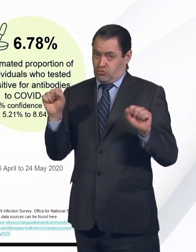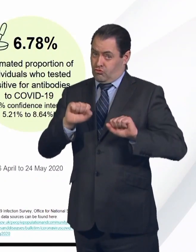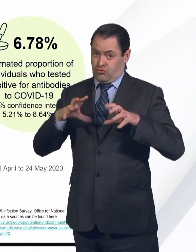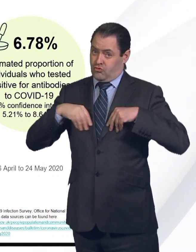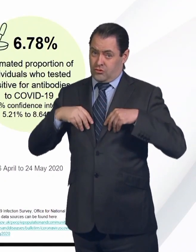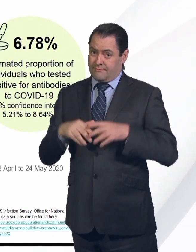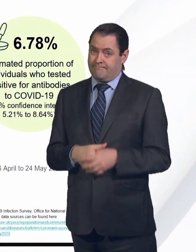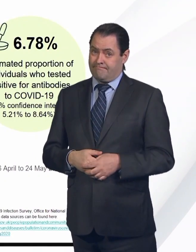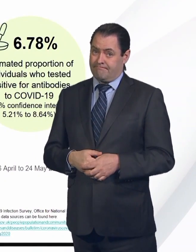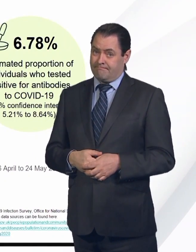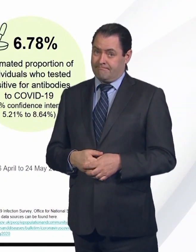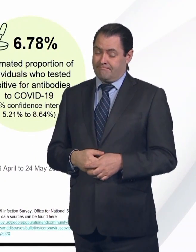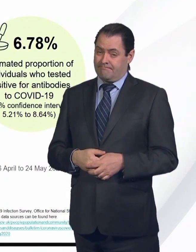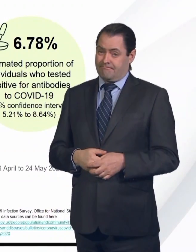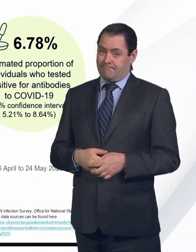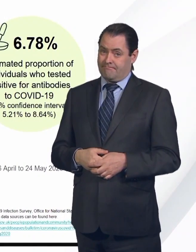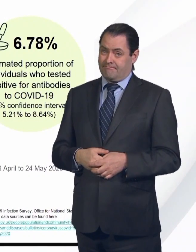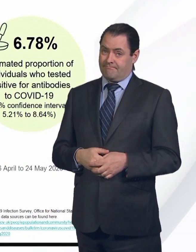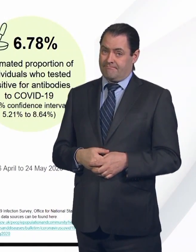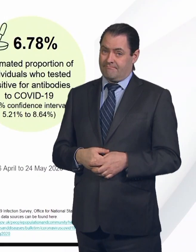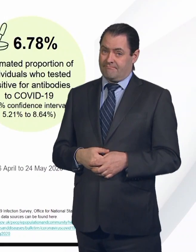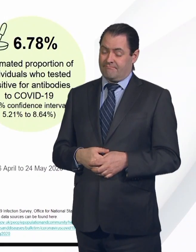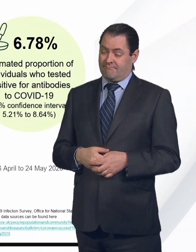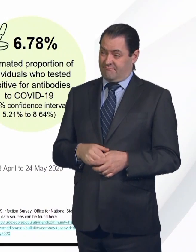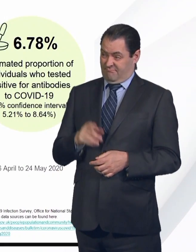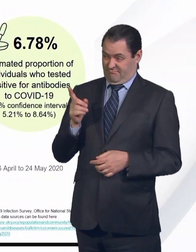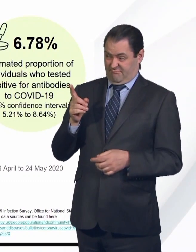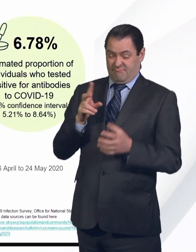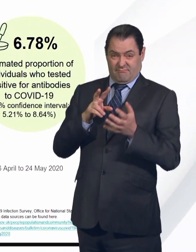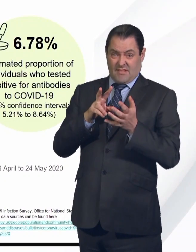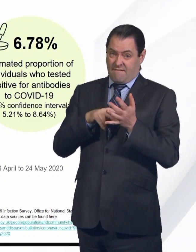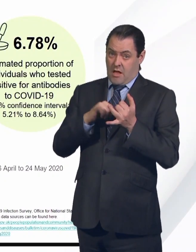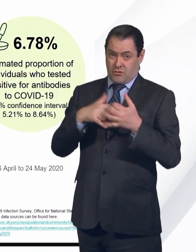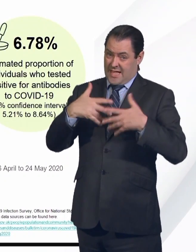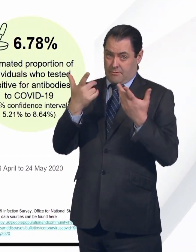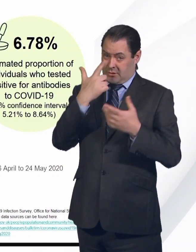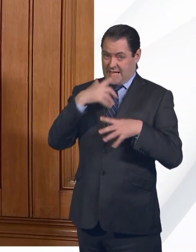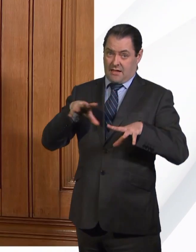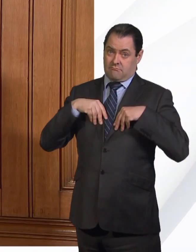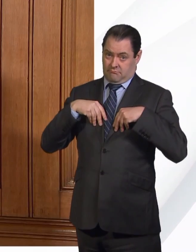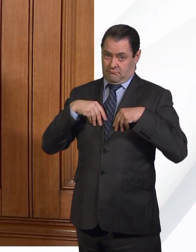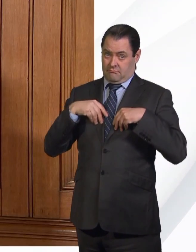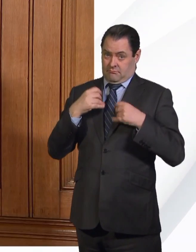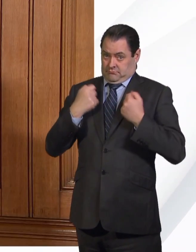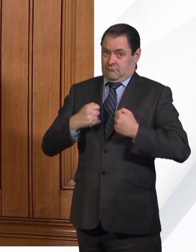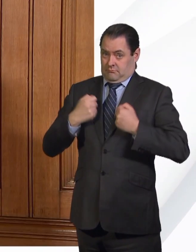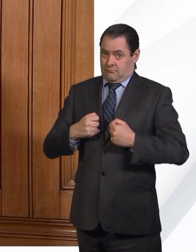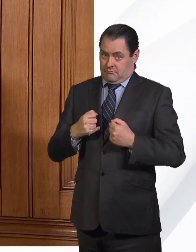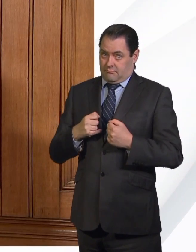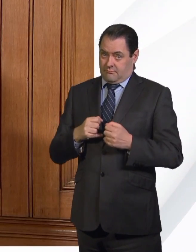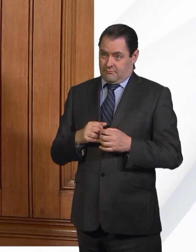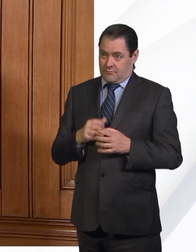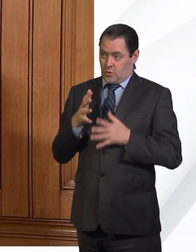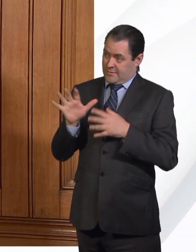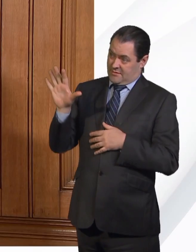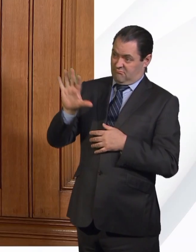infection, and this is a virus for which all of us are susceptible. So this set